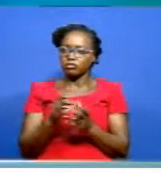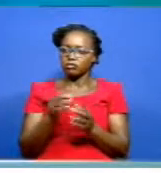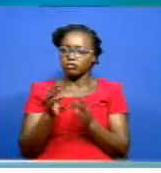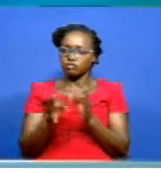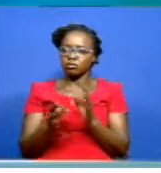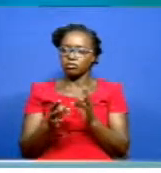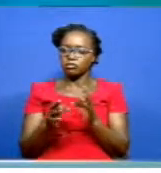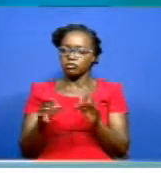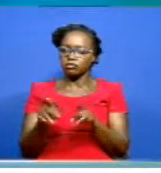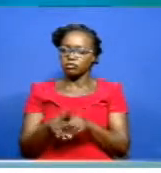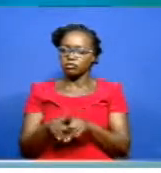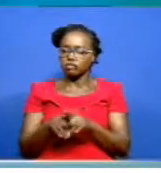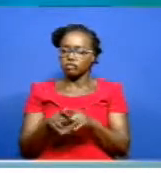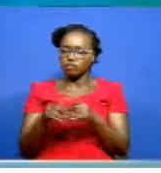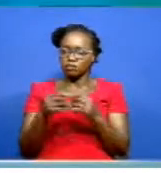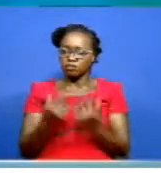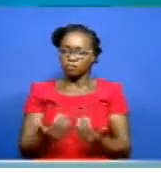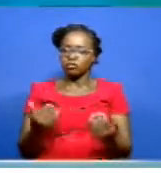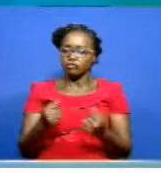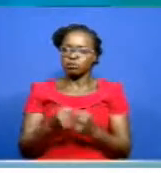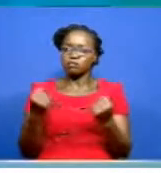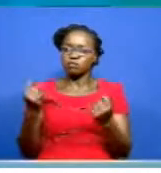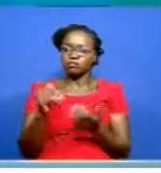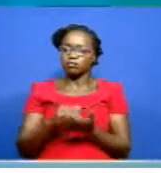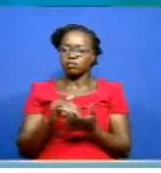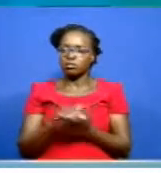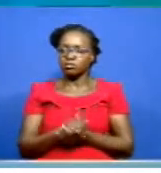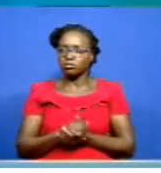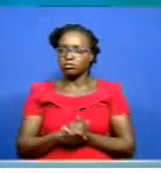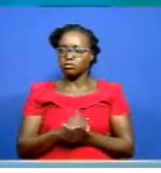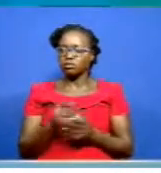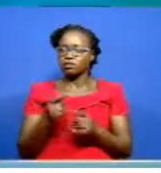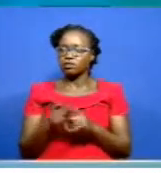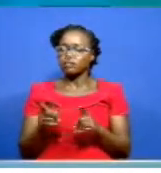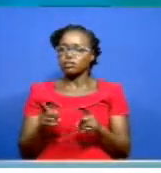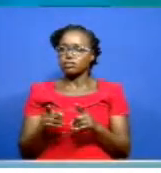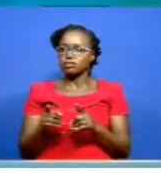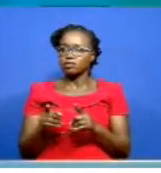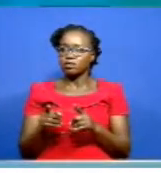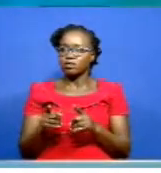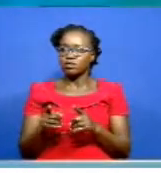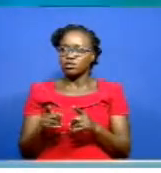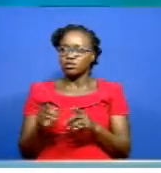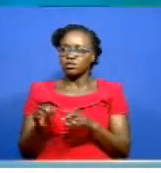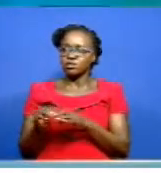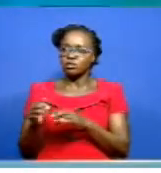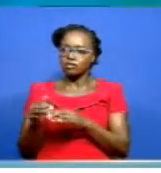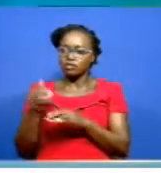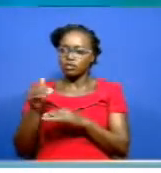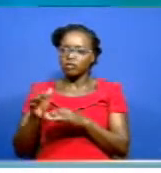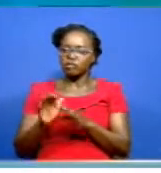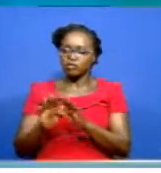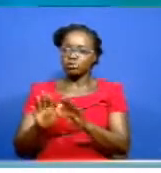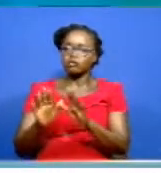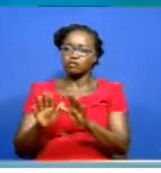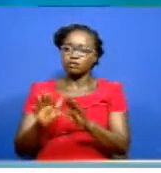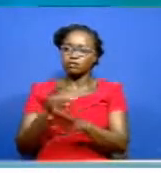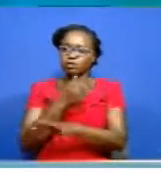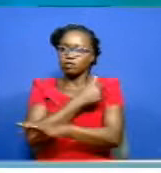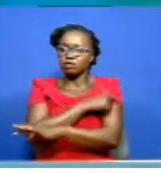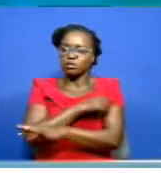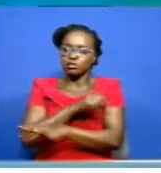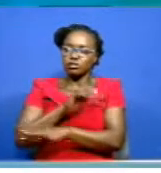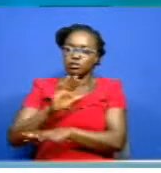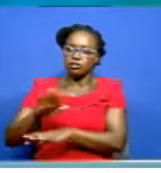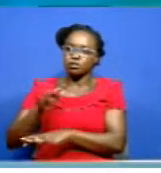such an event at the facility level. But further, after you leave the facility, if you go home